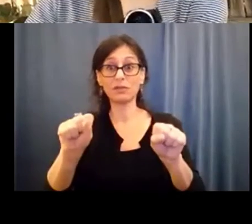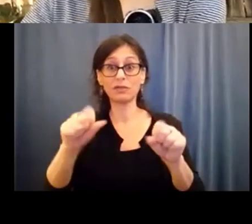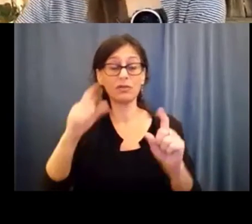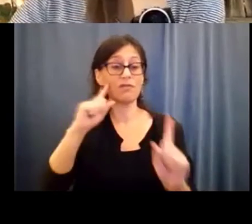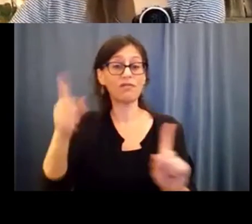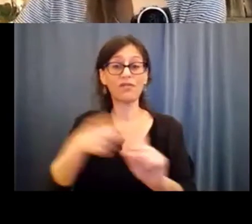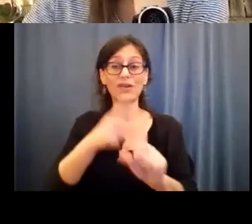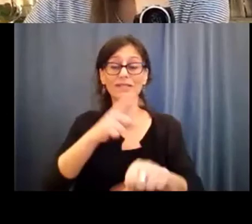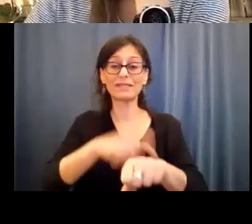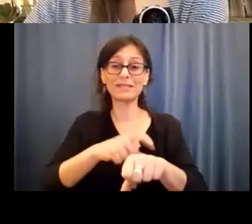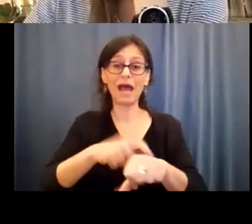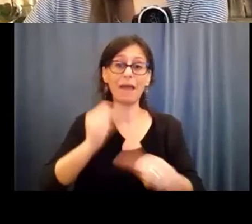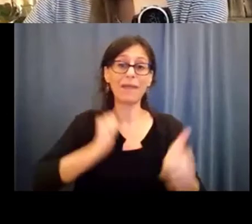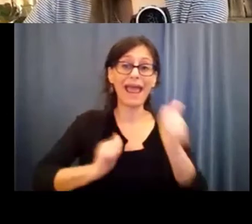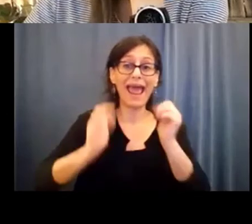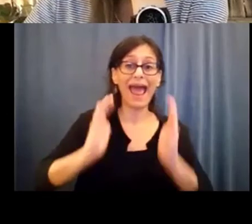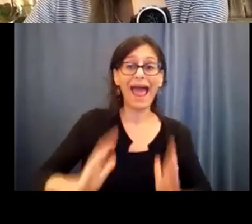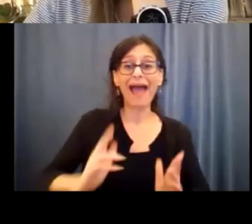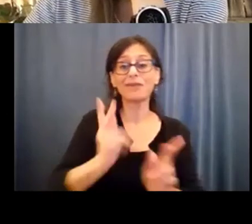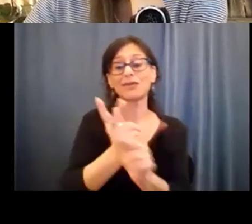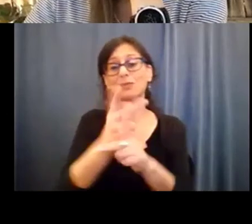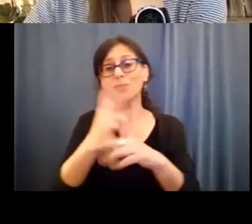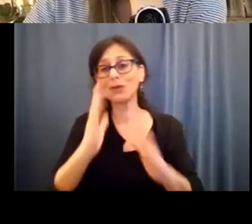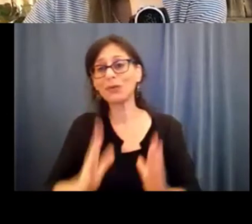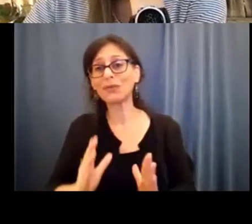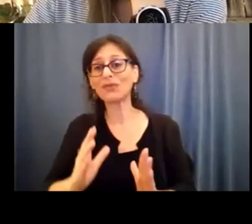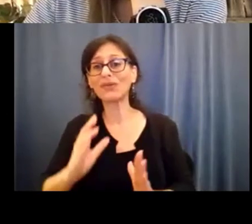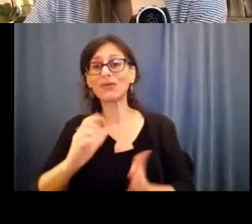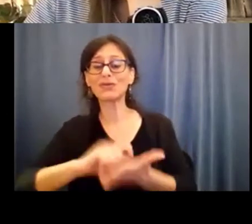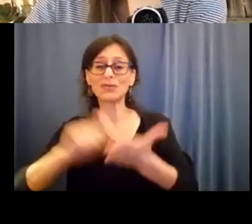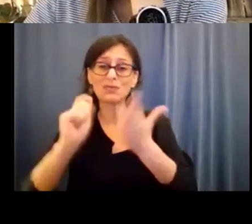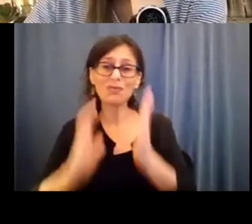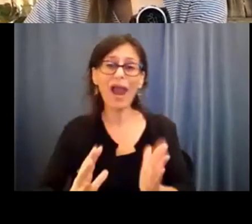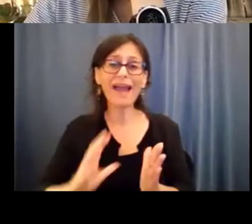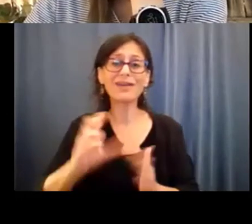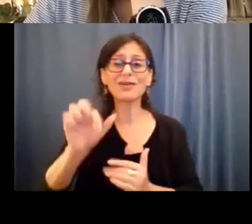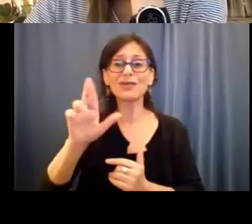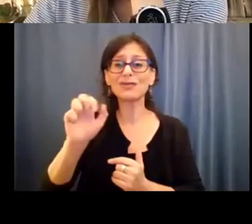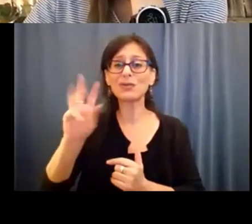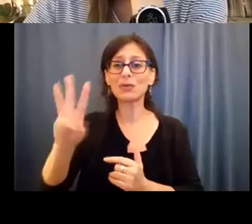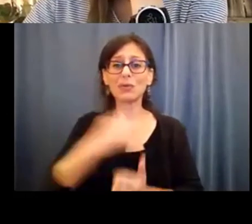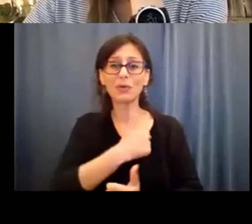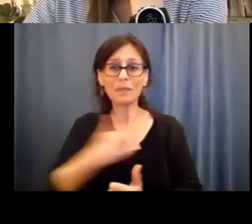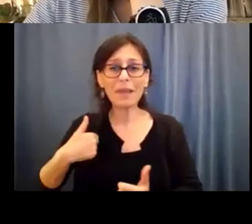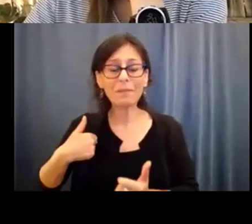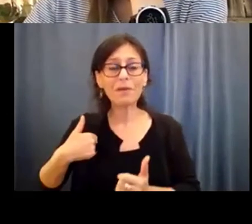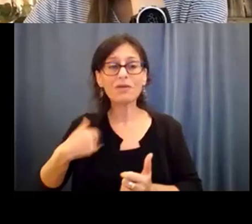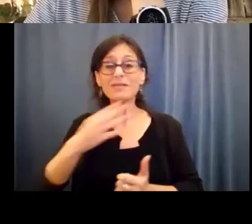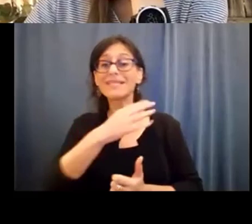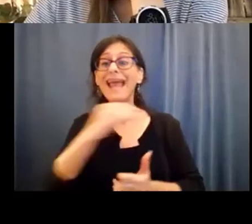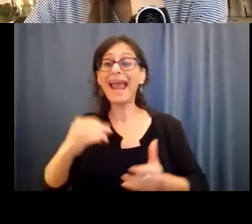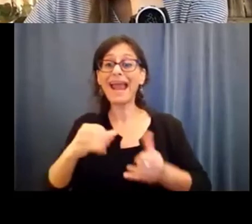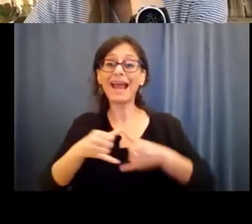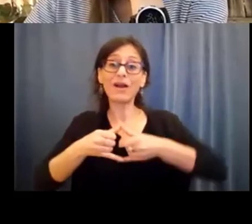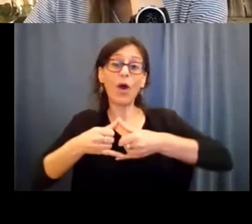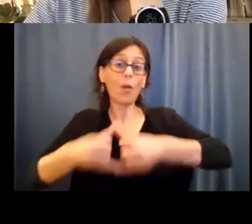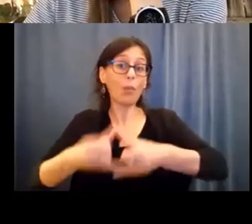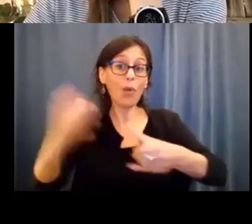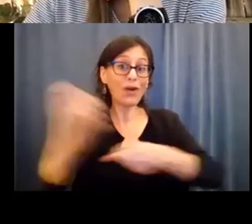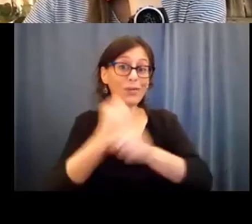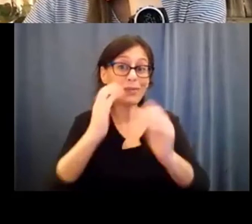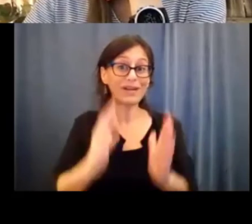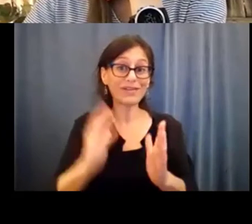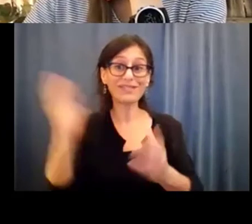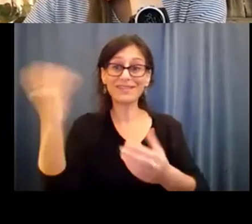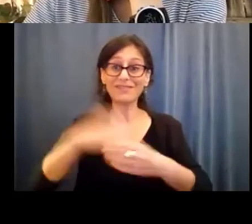been able to have first-time actors, writers, directors, and producers, and editors, and crew members, as well as Golden Globe and Oscar winners that have